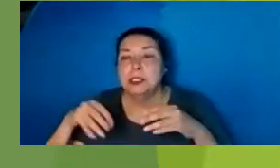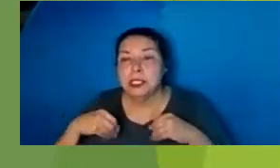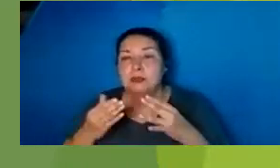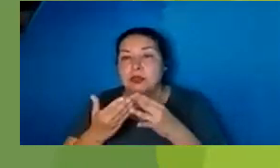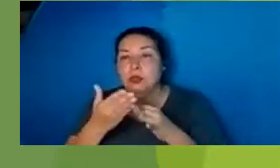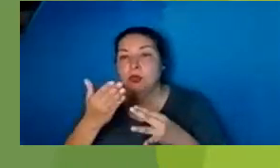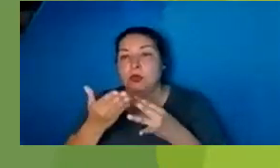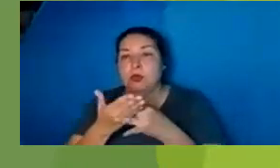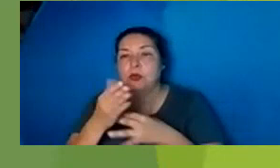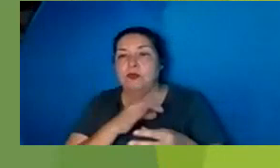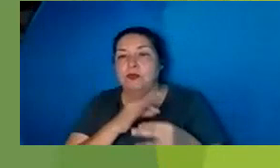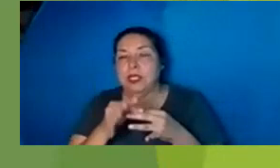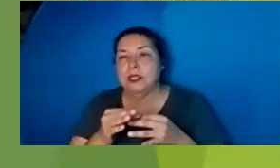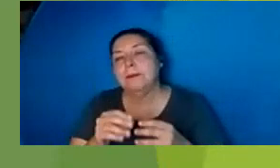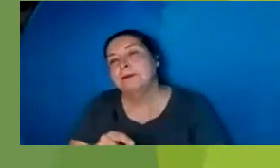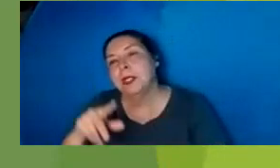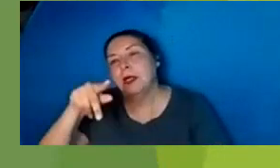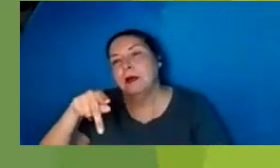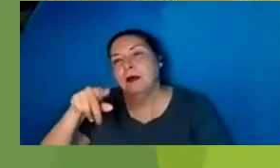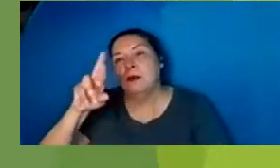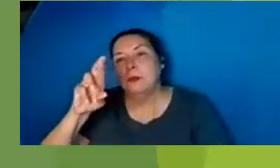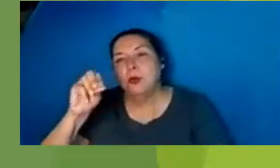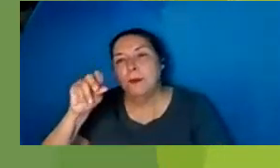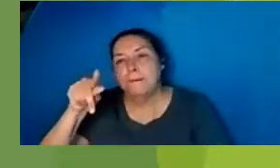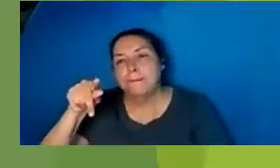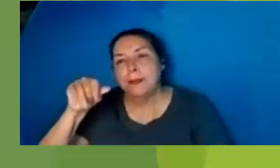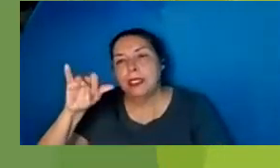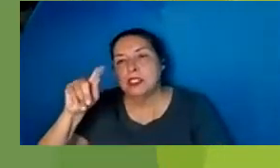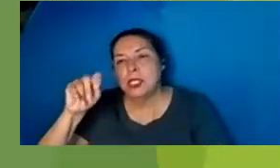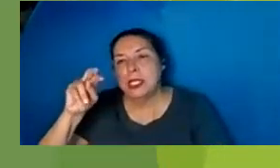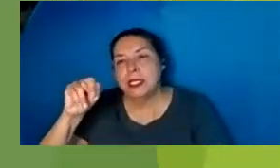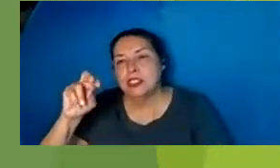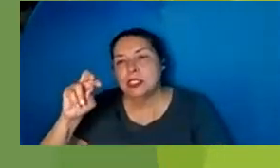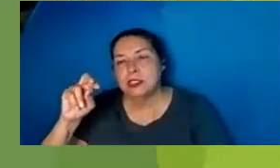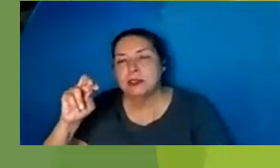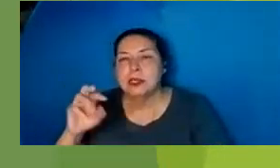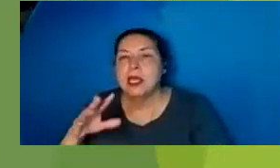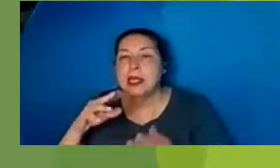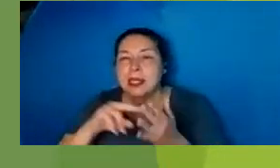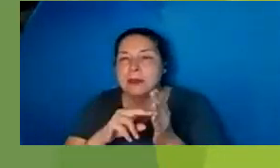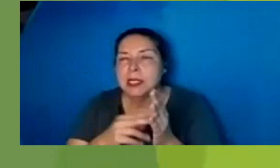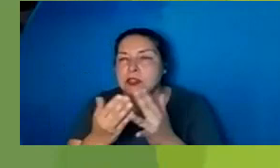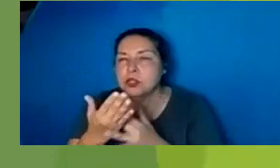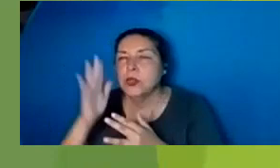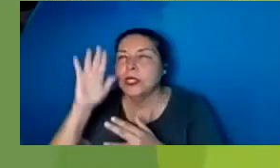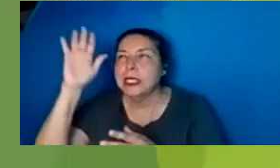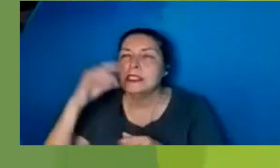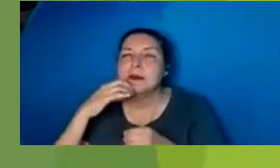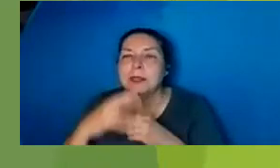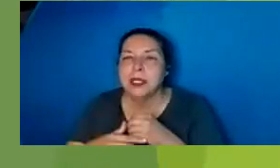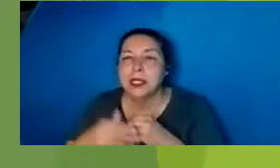Propitiation is one of those hundred dollar theologian words that means by his blood. Christ not only